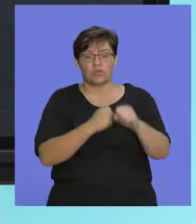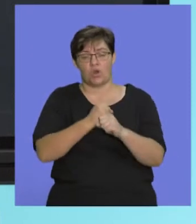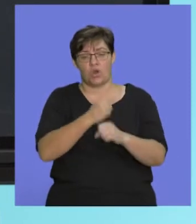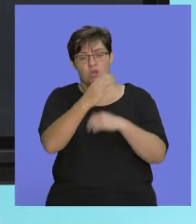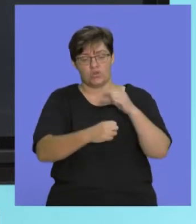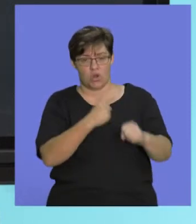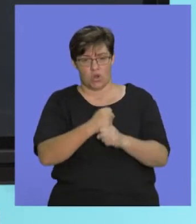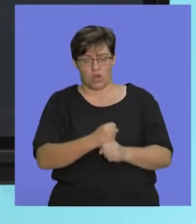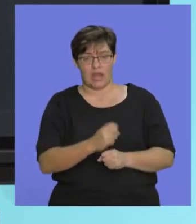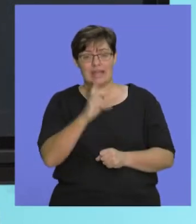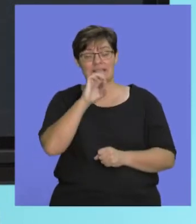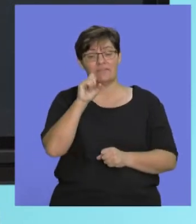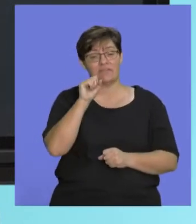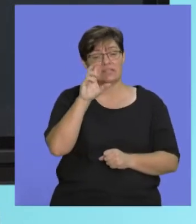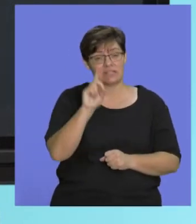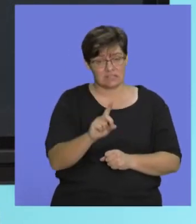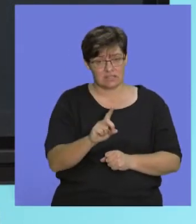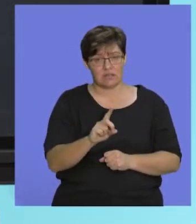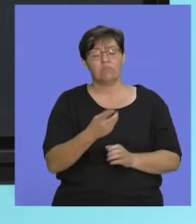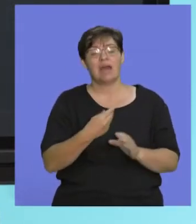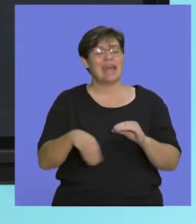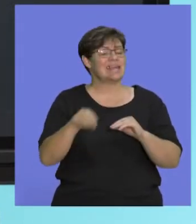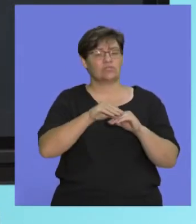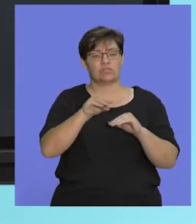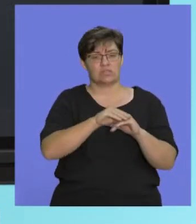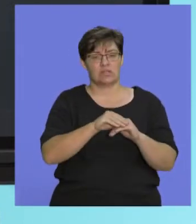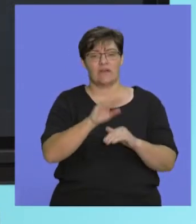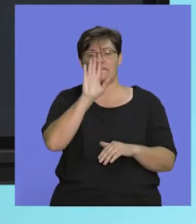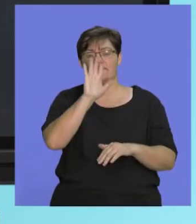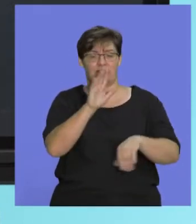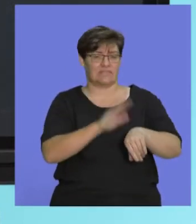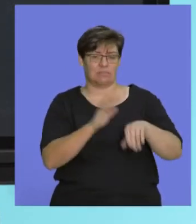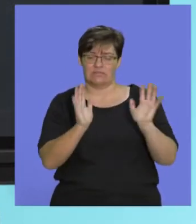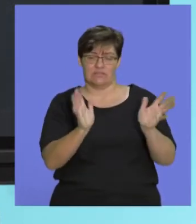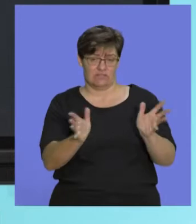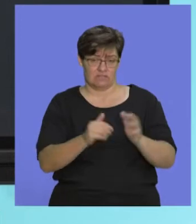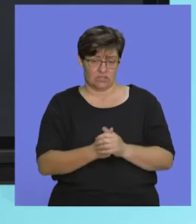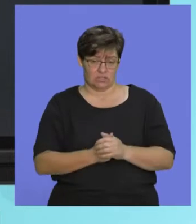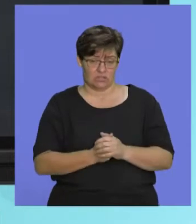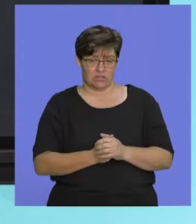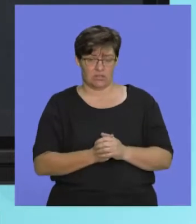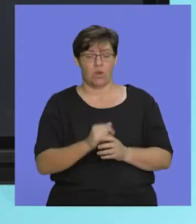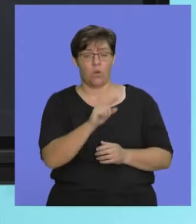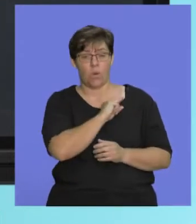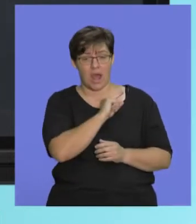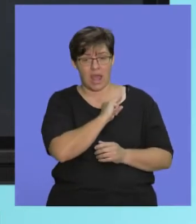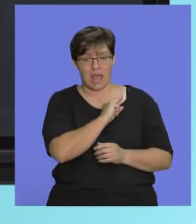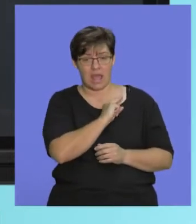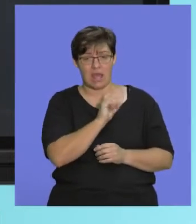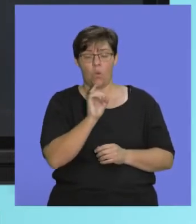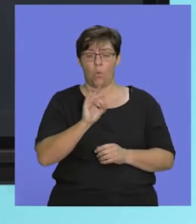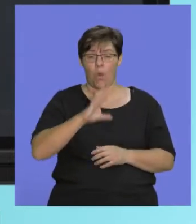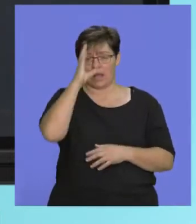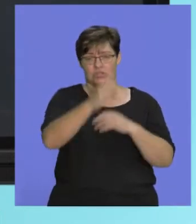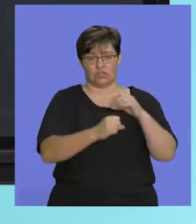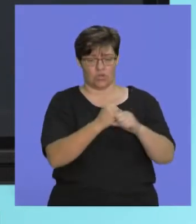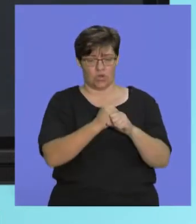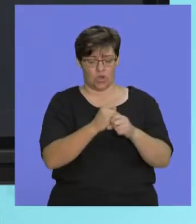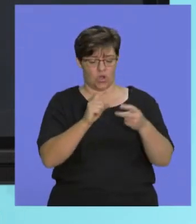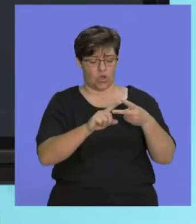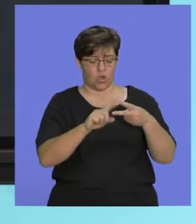annually, it means that David is going to get interest only 5 times, because it's going to be once each and